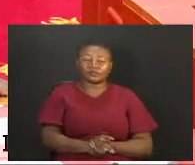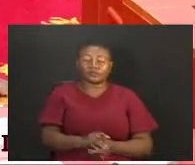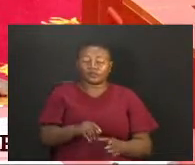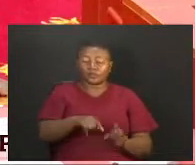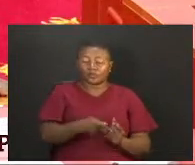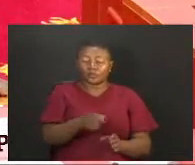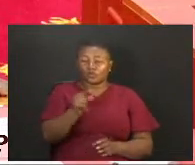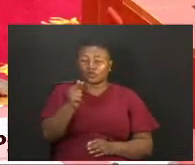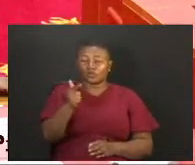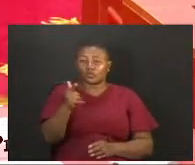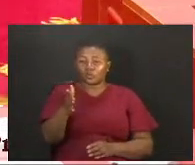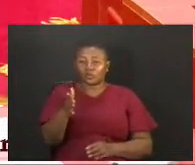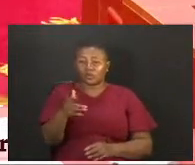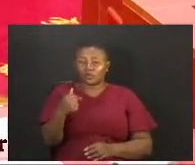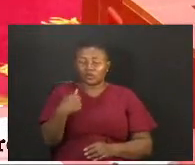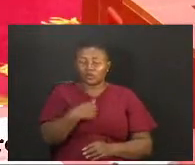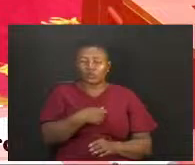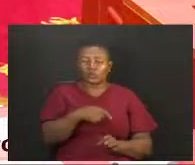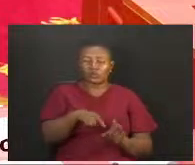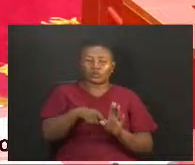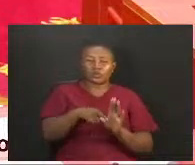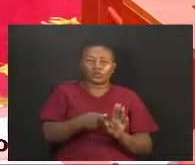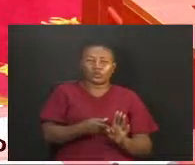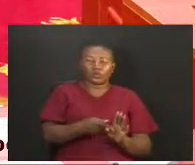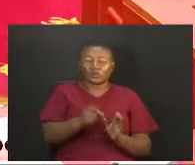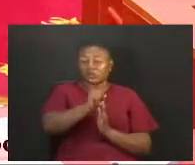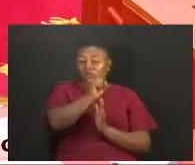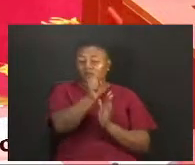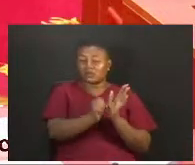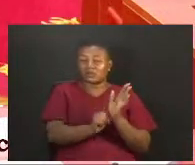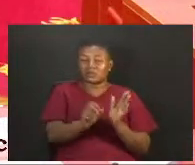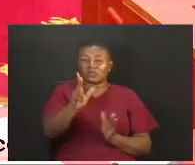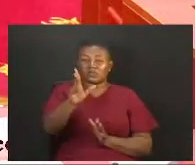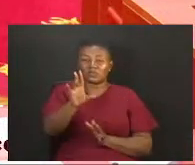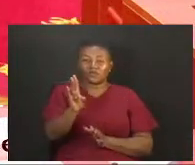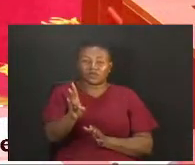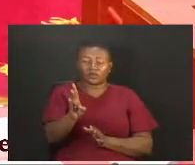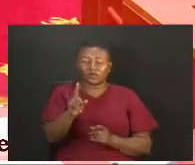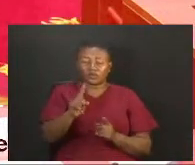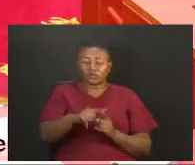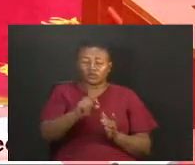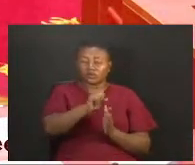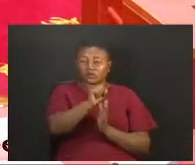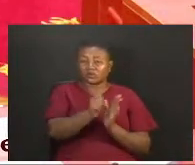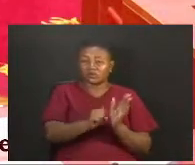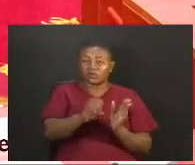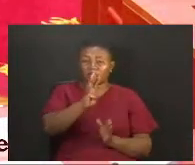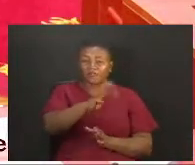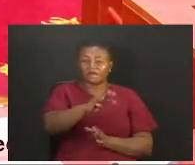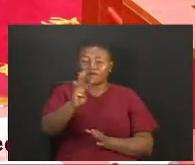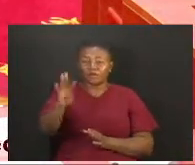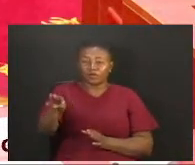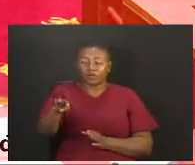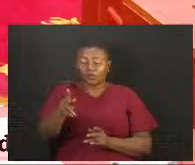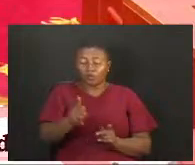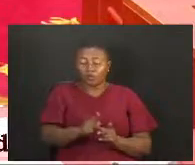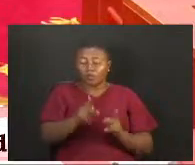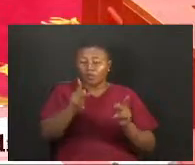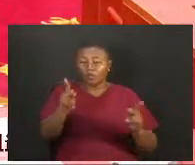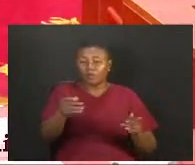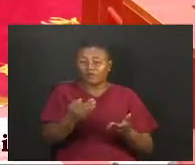the operationalization of Section 37 to Section 44 of the Public Financial Management